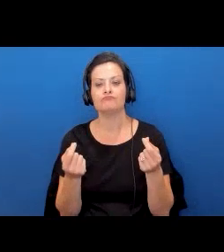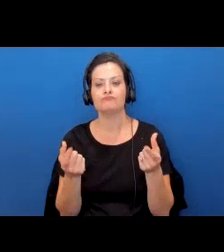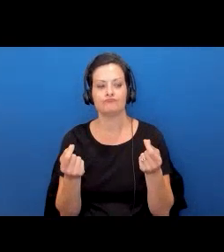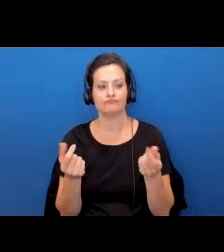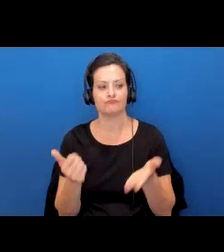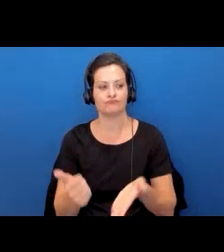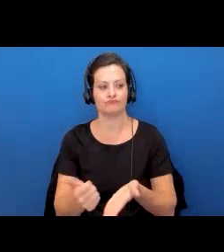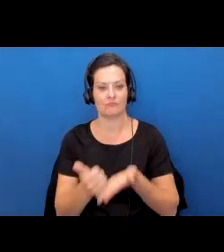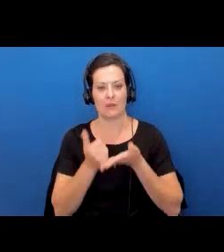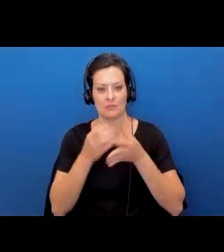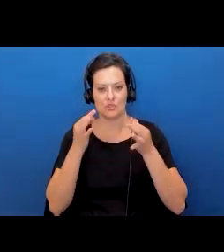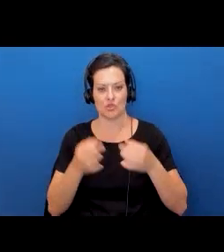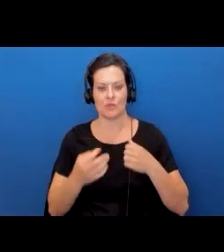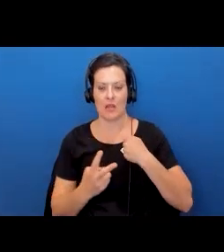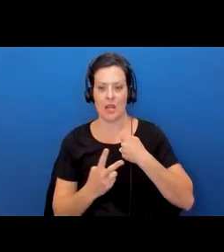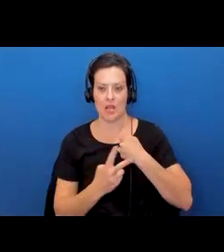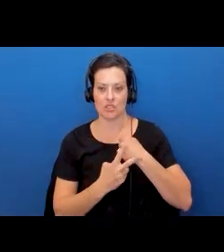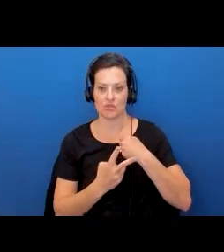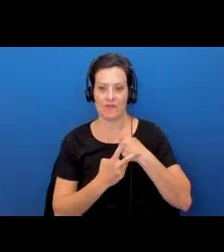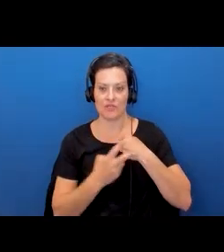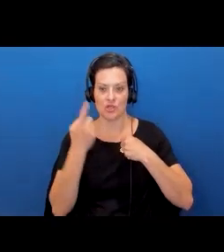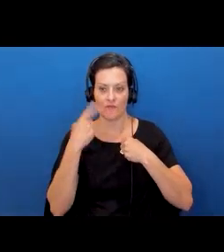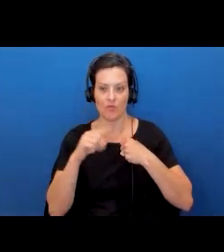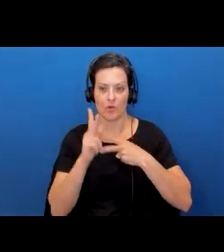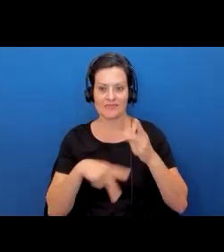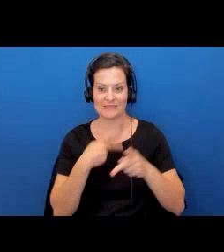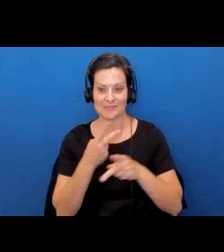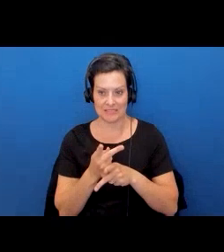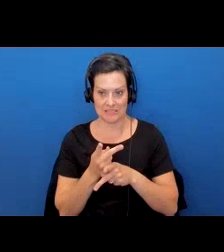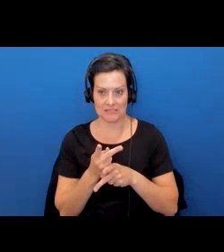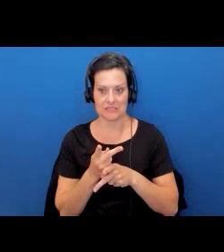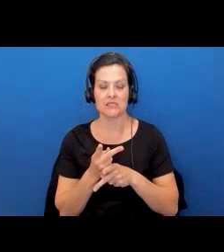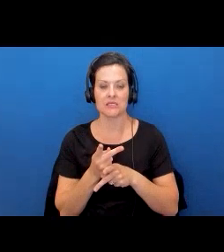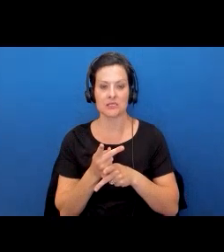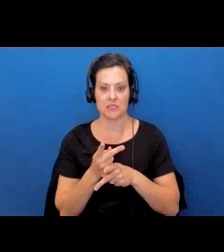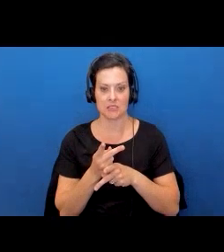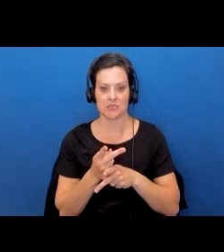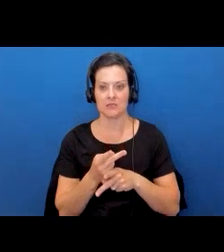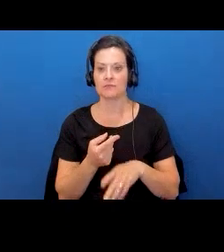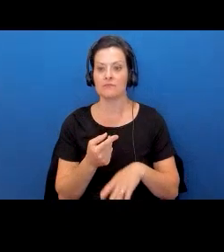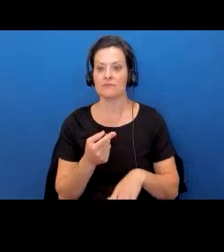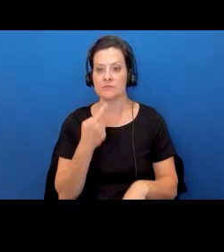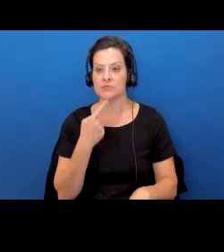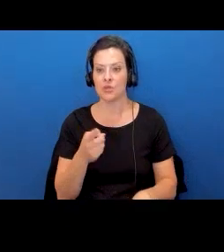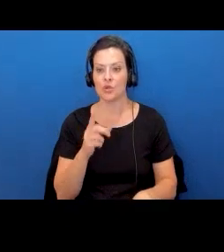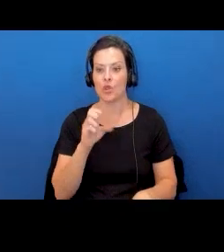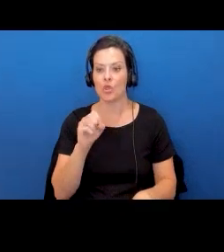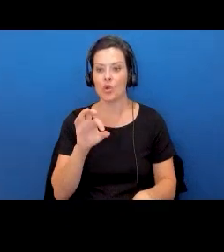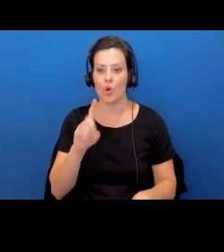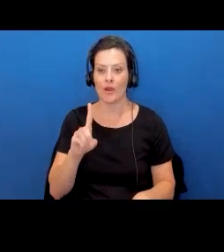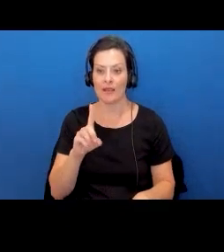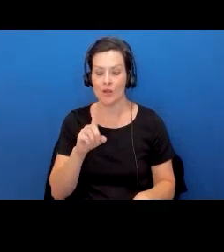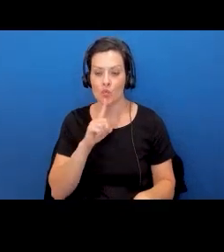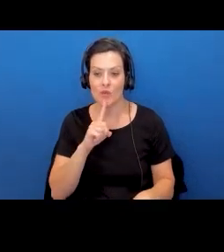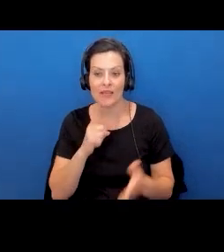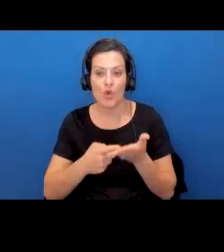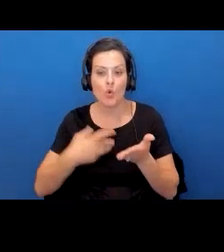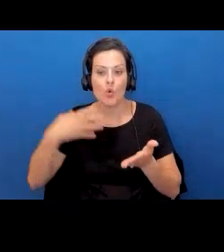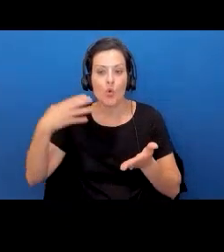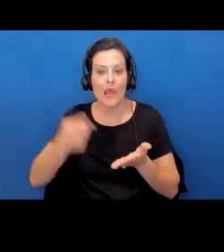the conservation merit of species. So when I'm saying that those orchids are rare, that is all based on